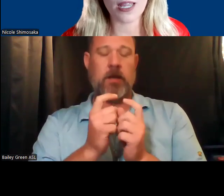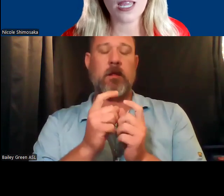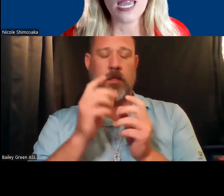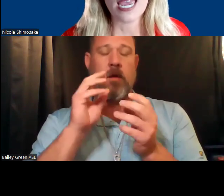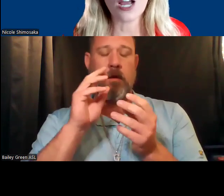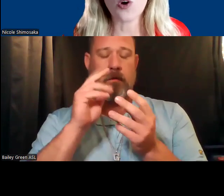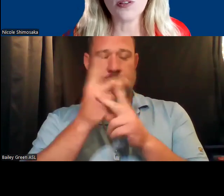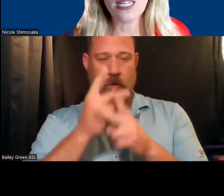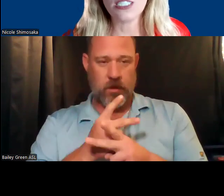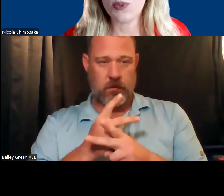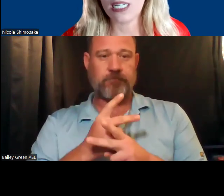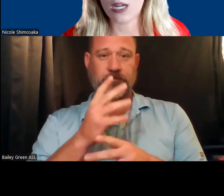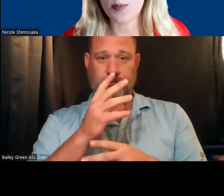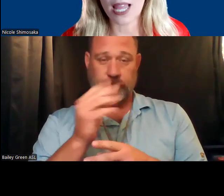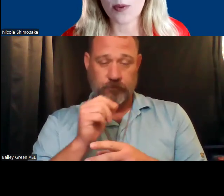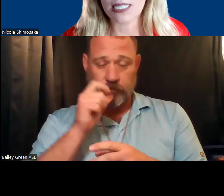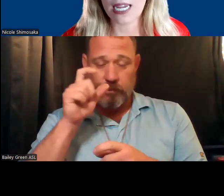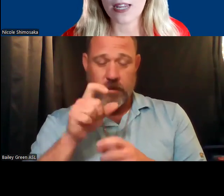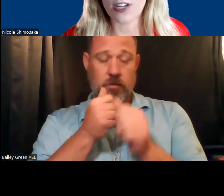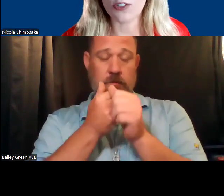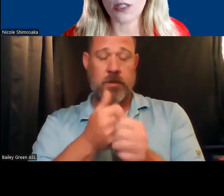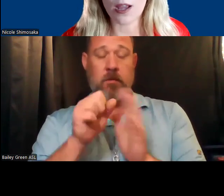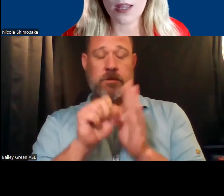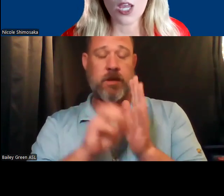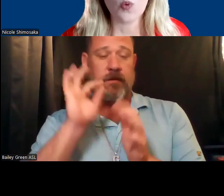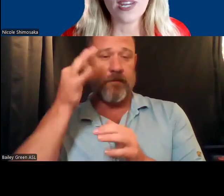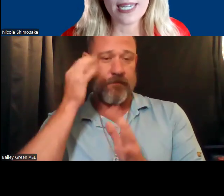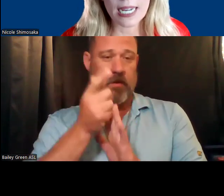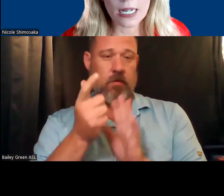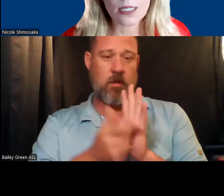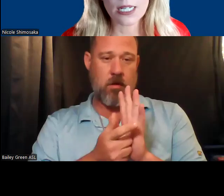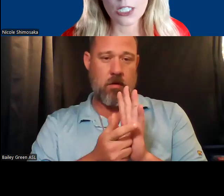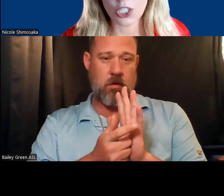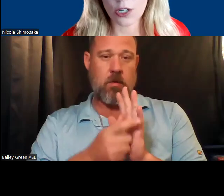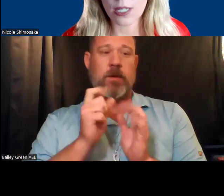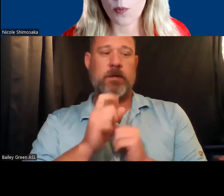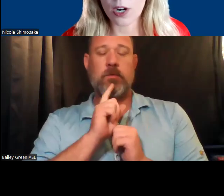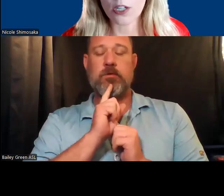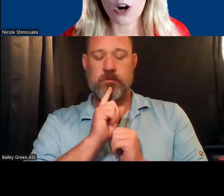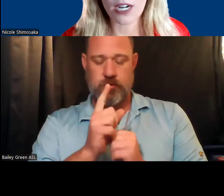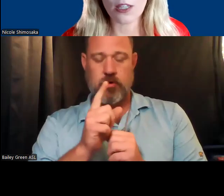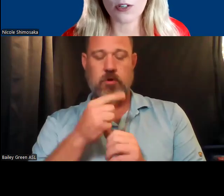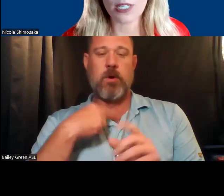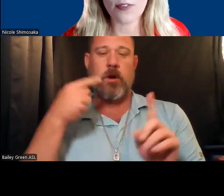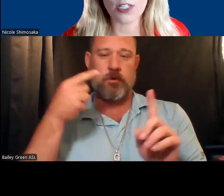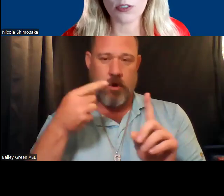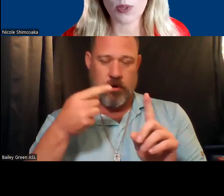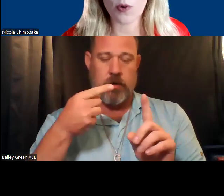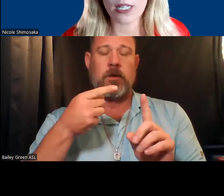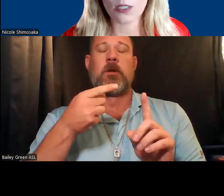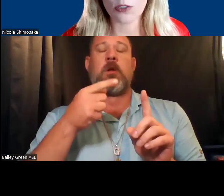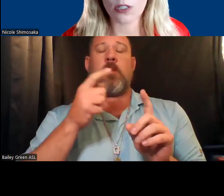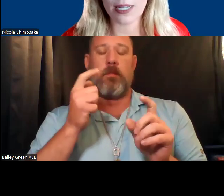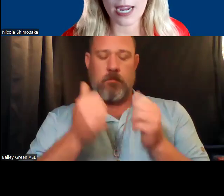Formula. And not only do we need to comply with state and federal law, we need to ensure that we are targeting those individuals with the